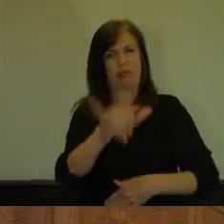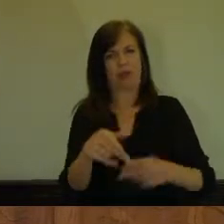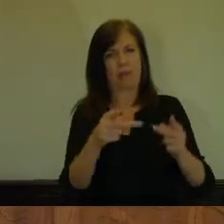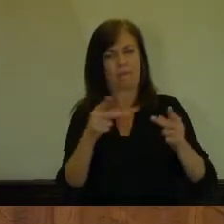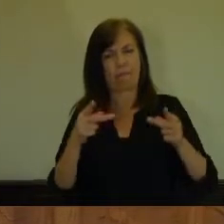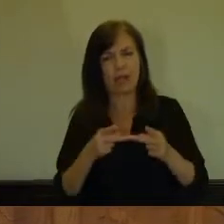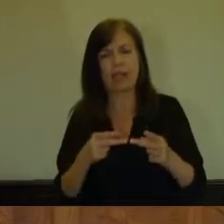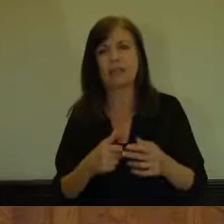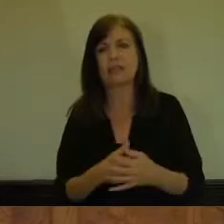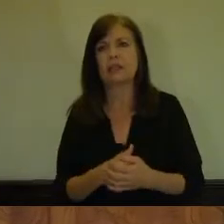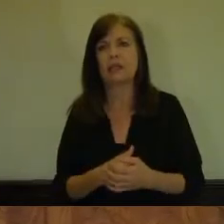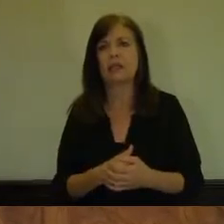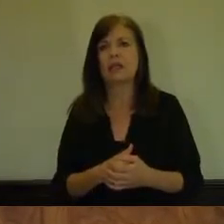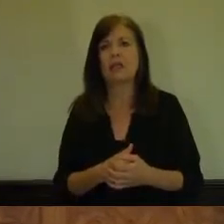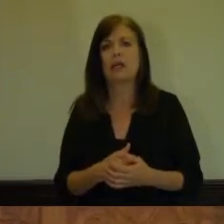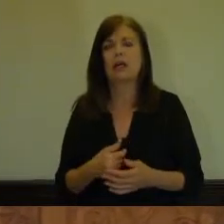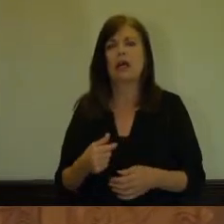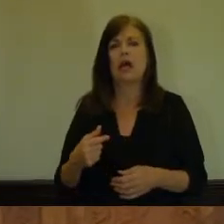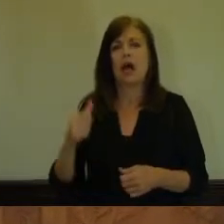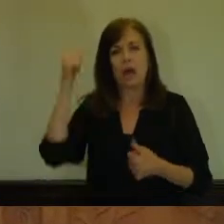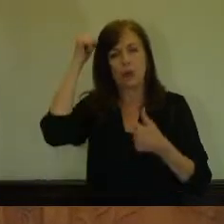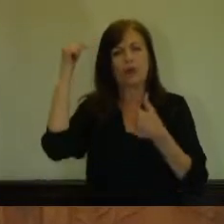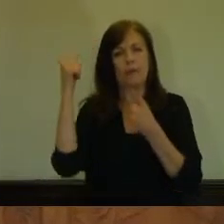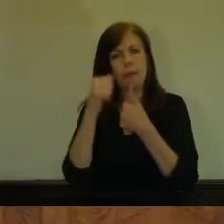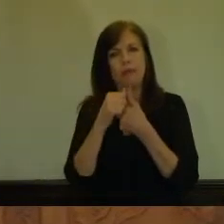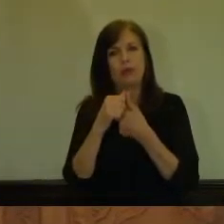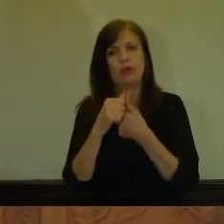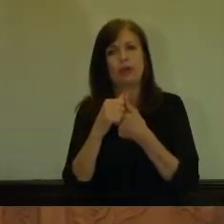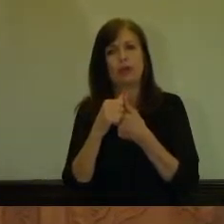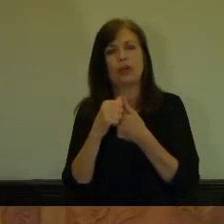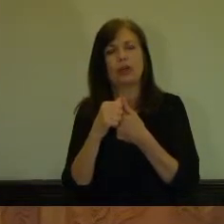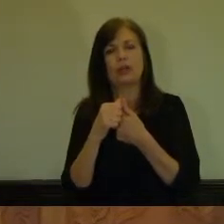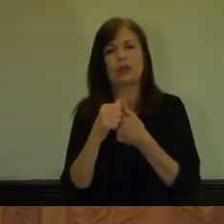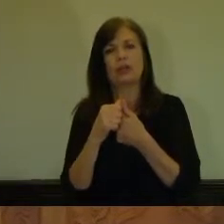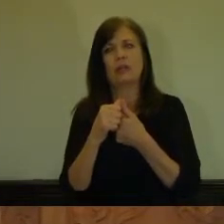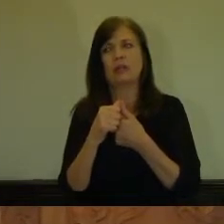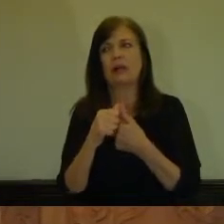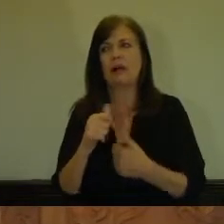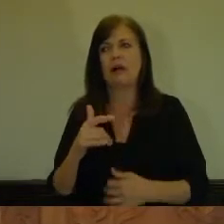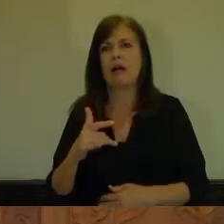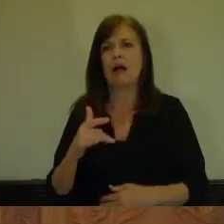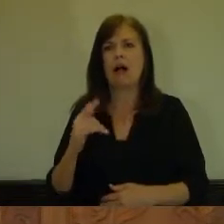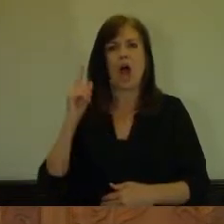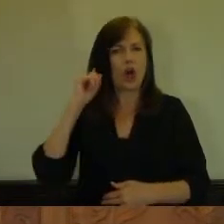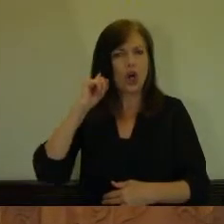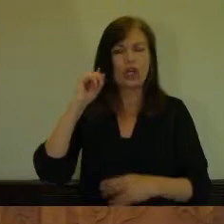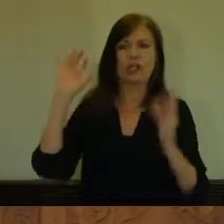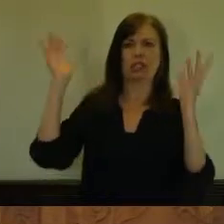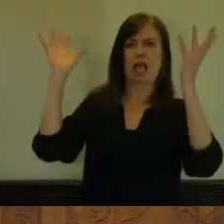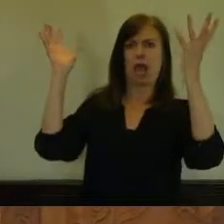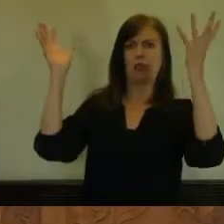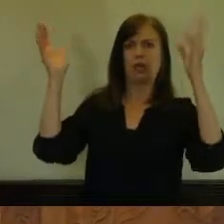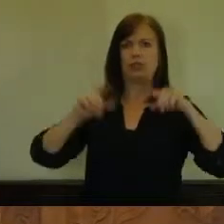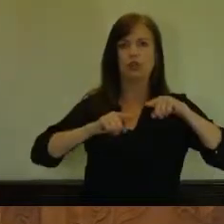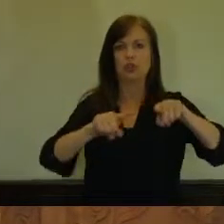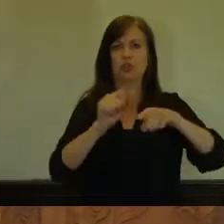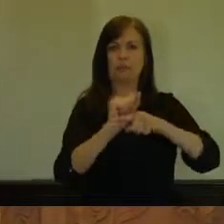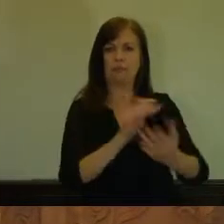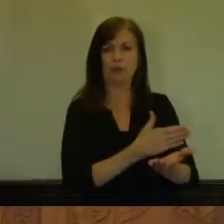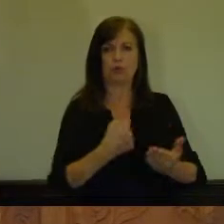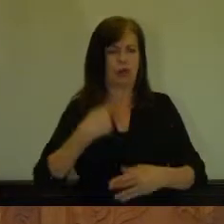and it took my mind and my spirit to the place of where someone else might be in the midst of